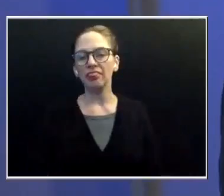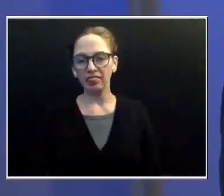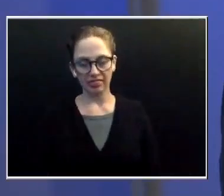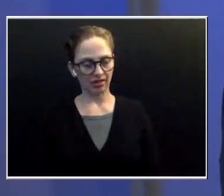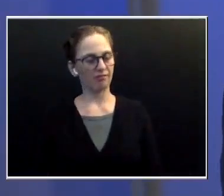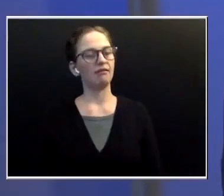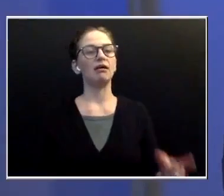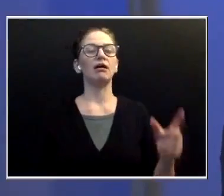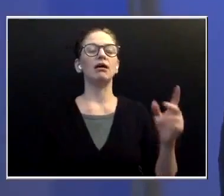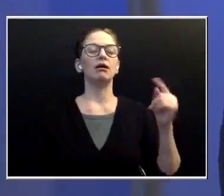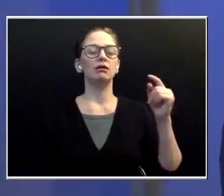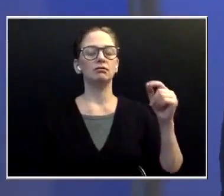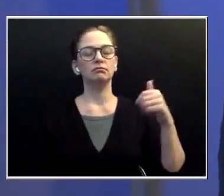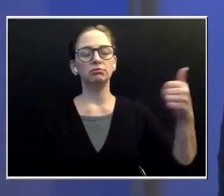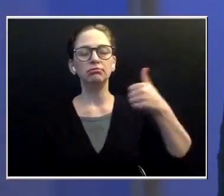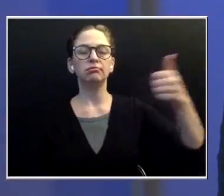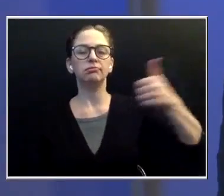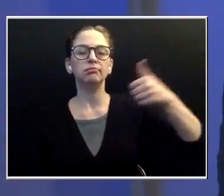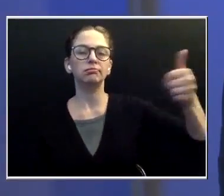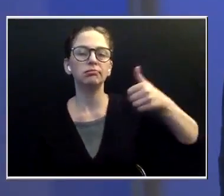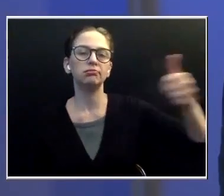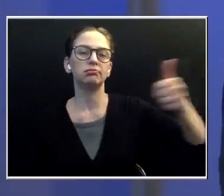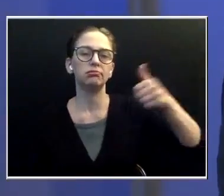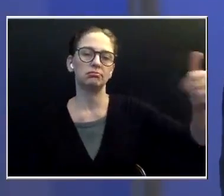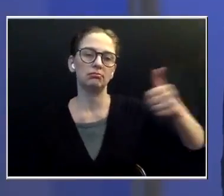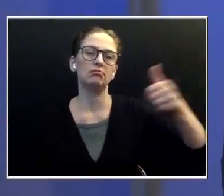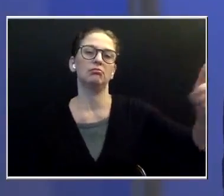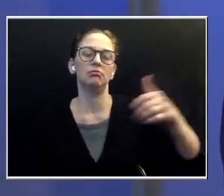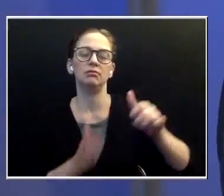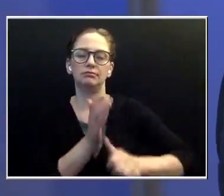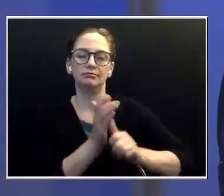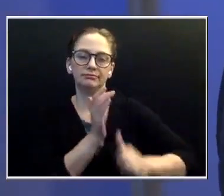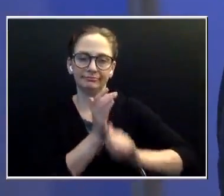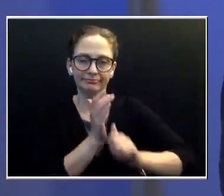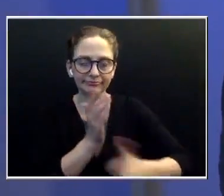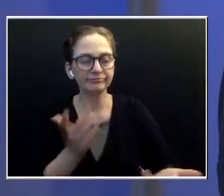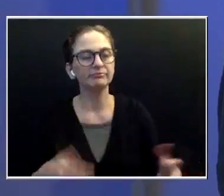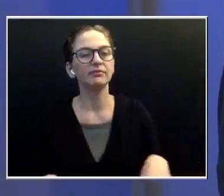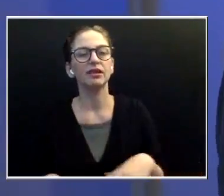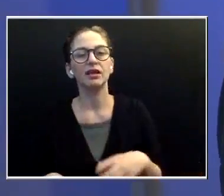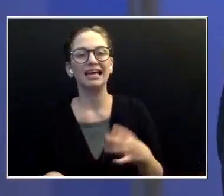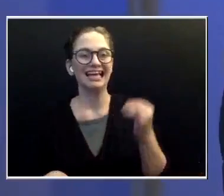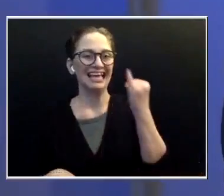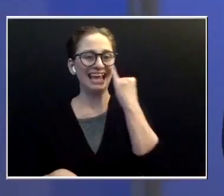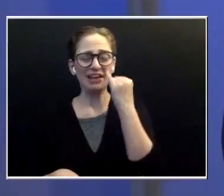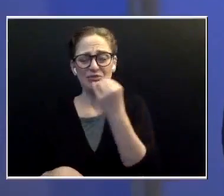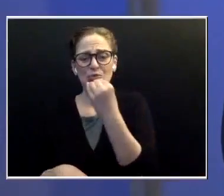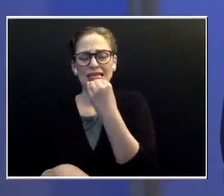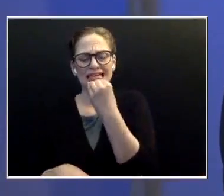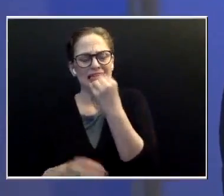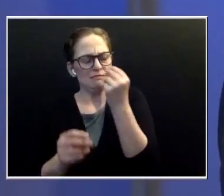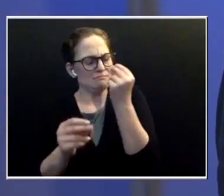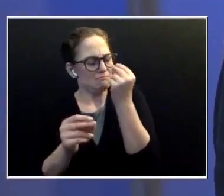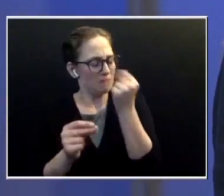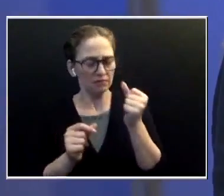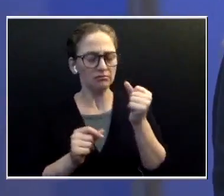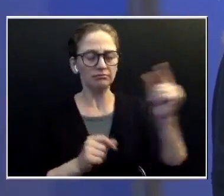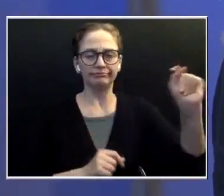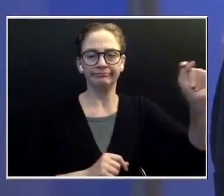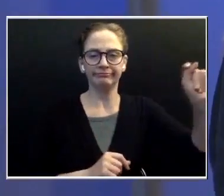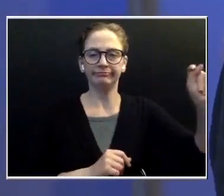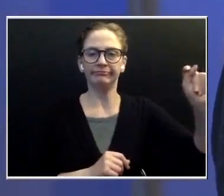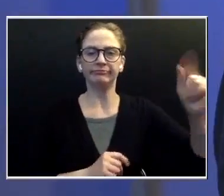You never want to stay far from it. You want to, if you eat, it goes right through you. If you